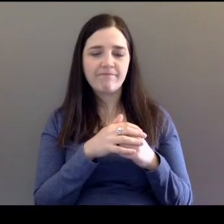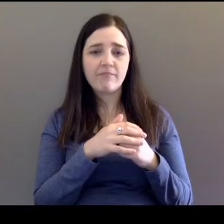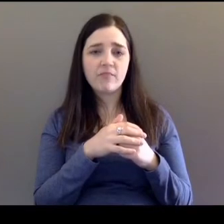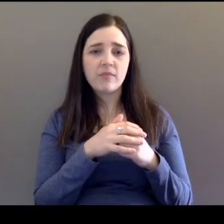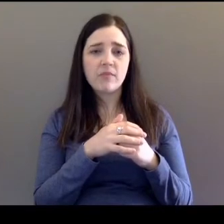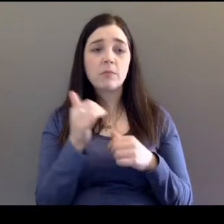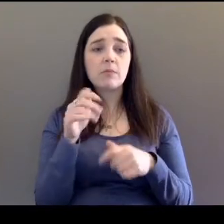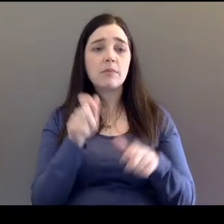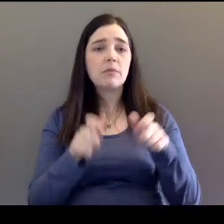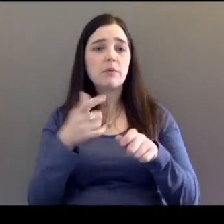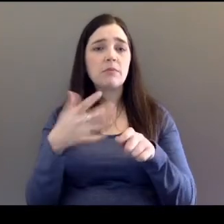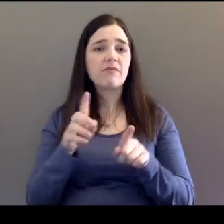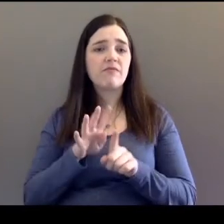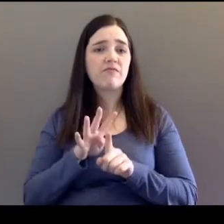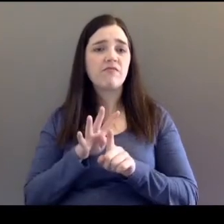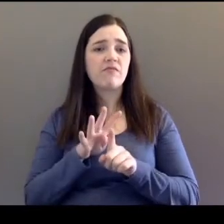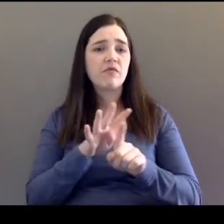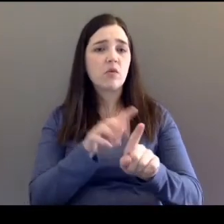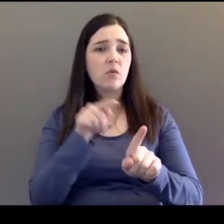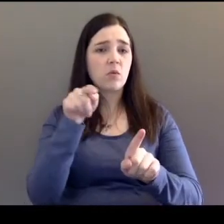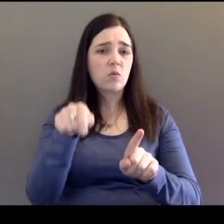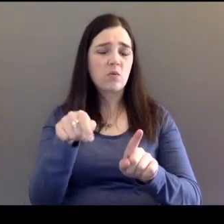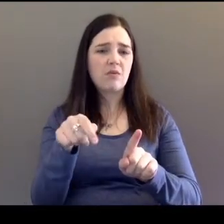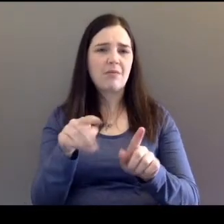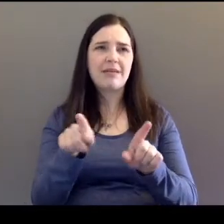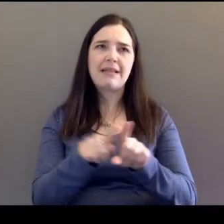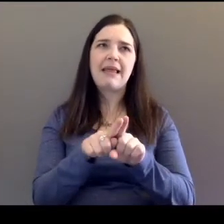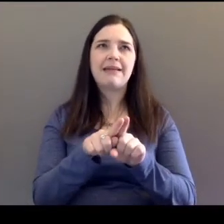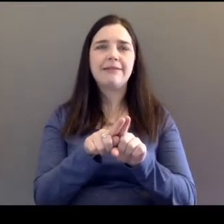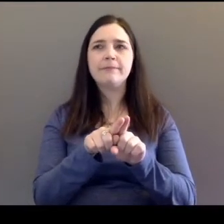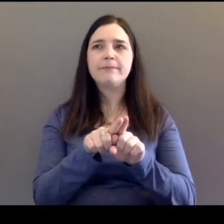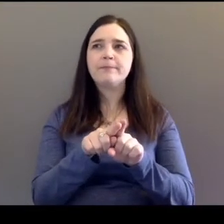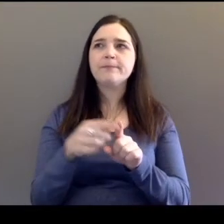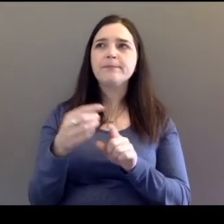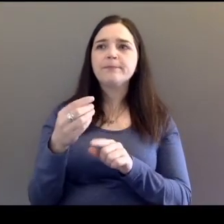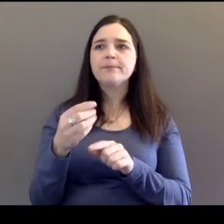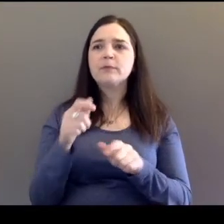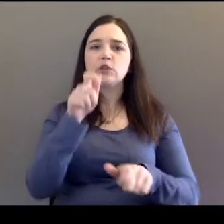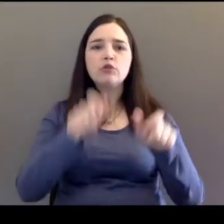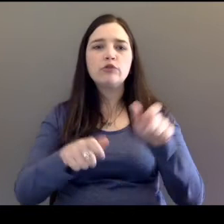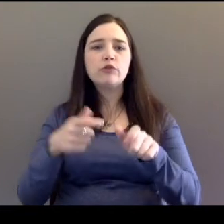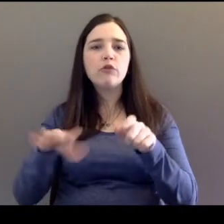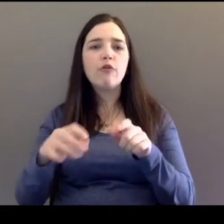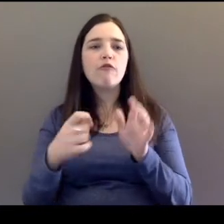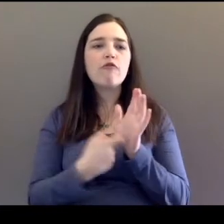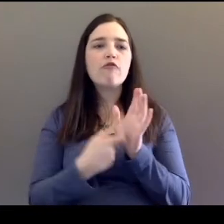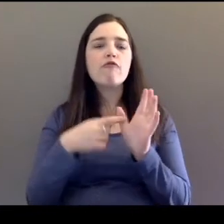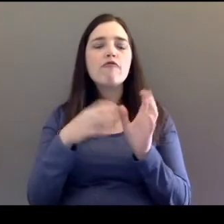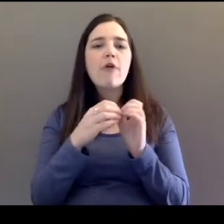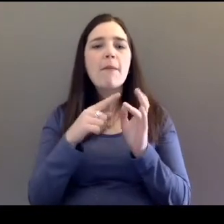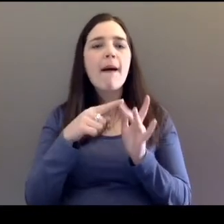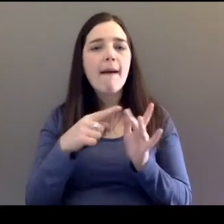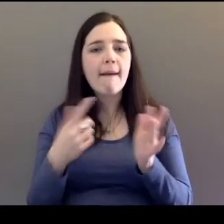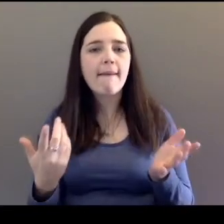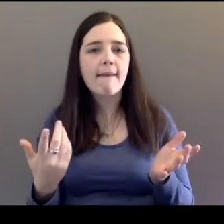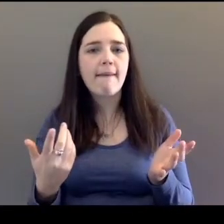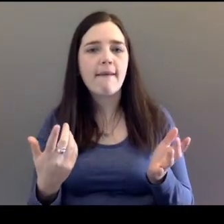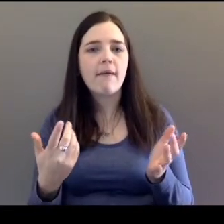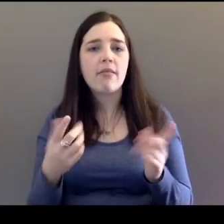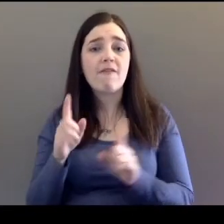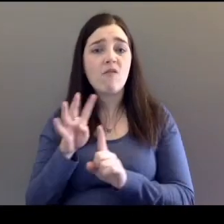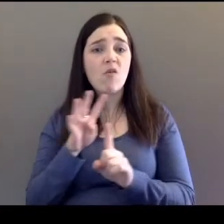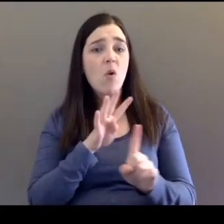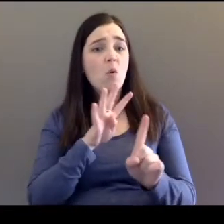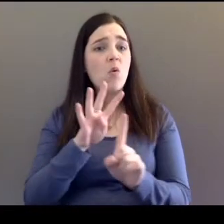Jesus at that time were like students of a rabbi. And the students of a rabbi literally followed the rabbi around, not